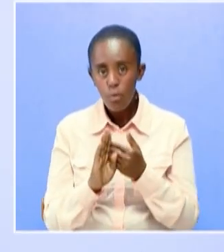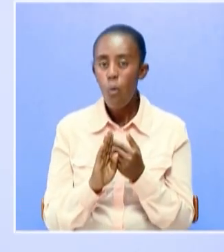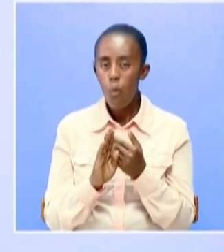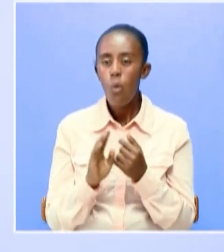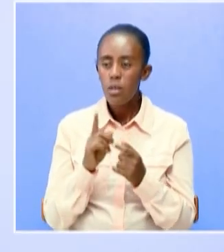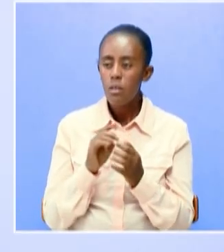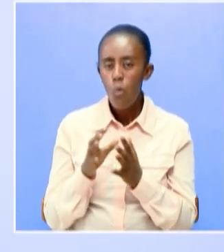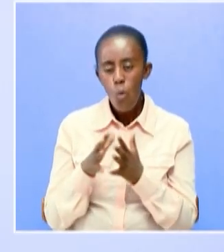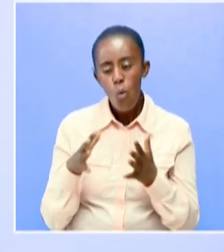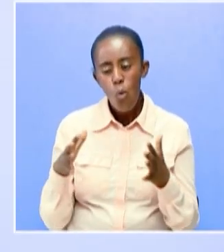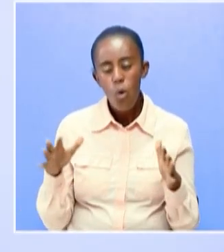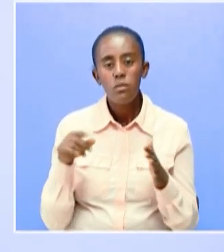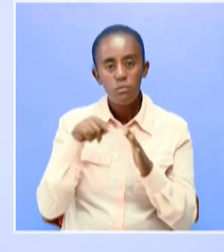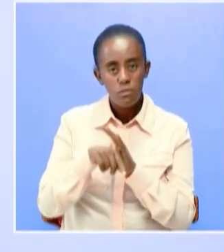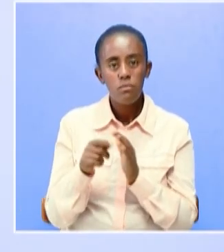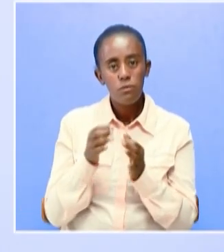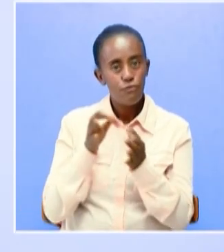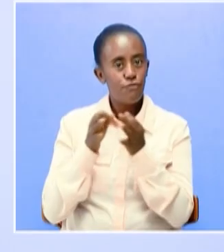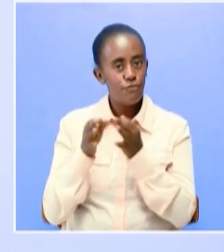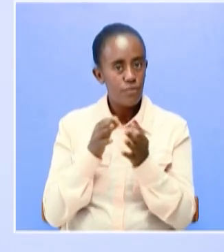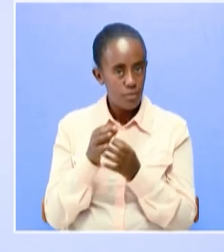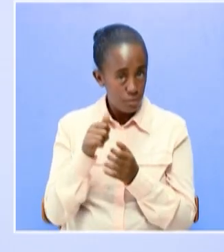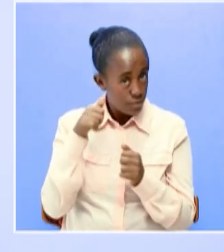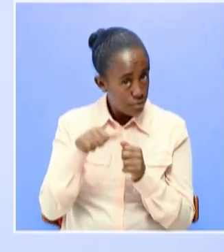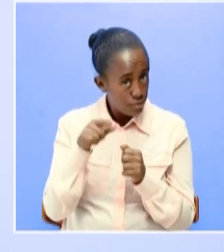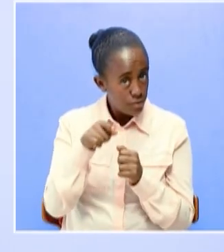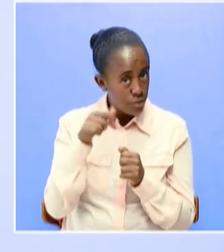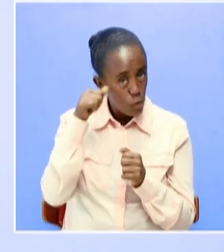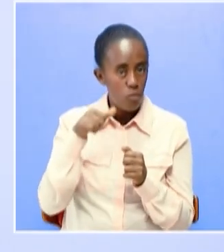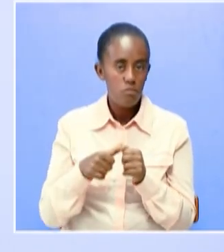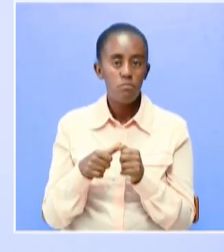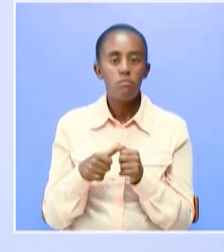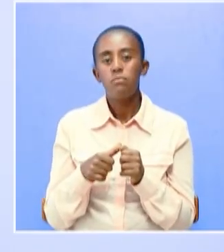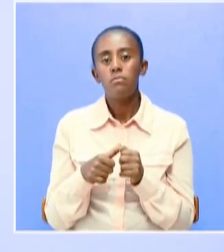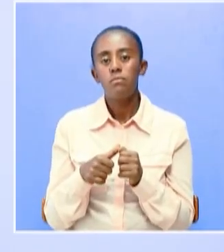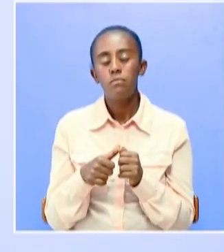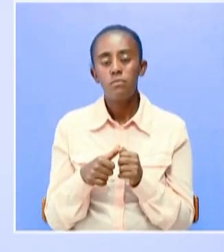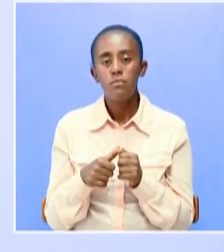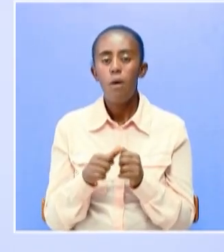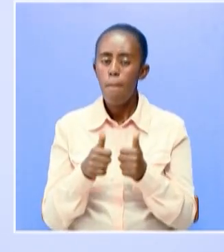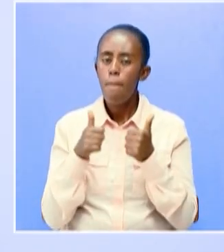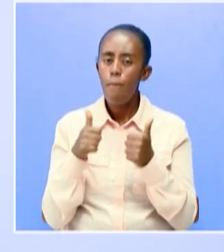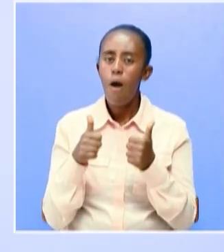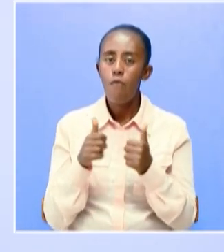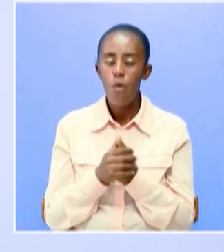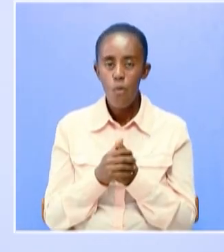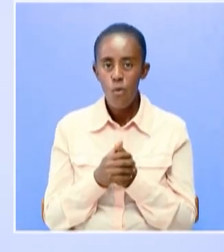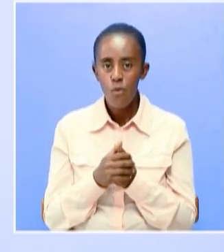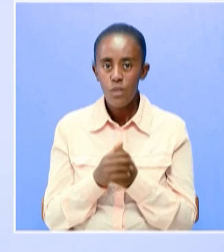can tell you the real thing. Okay? Bear in your mind. Don't forget such kinds of expressions. Bravo.